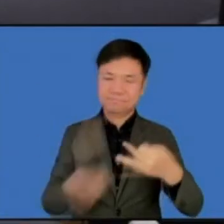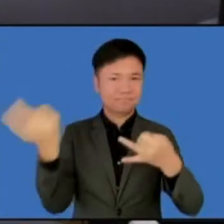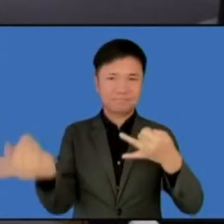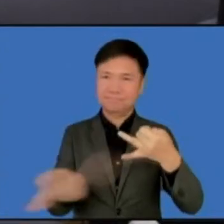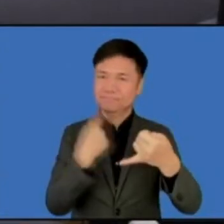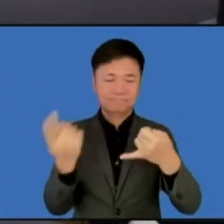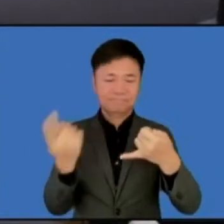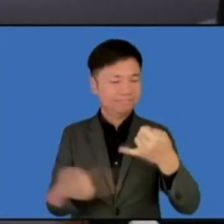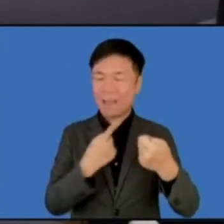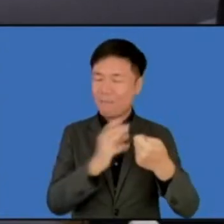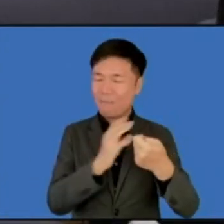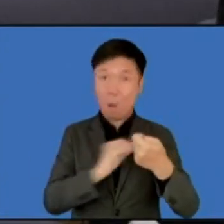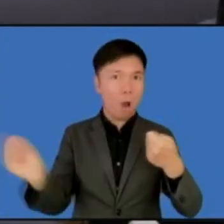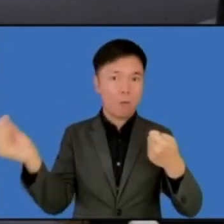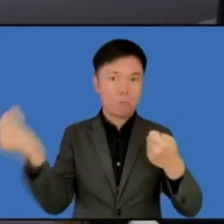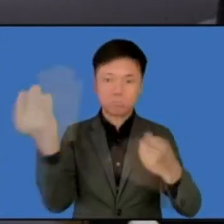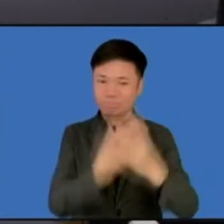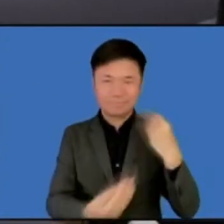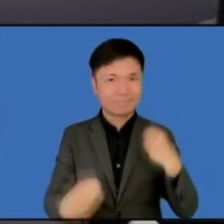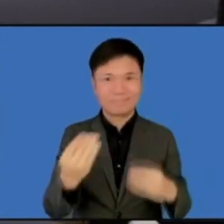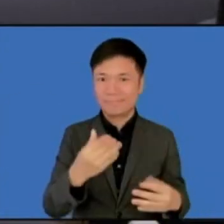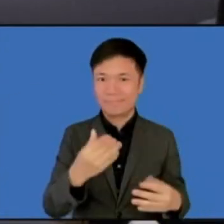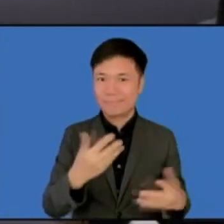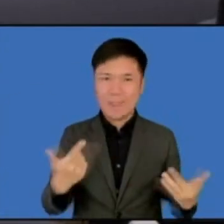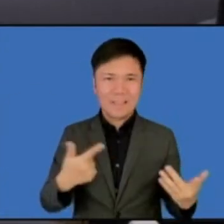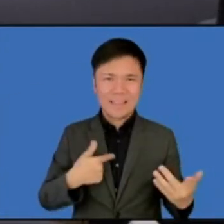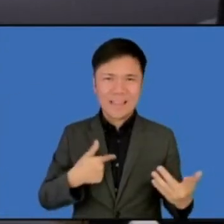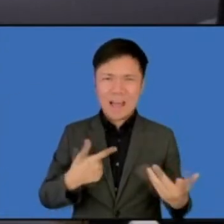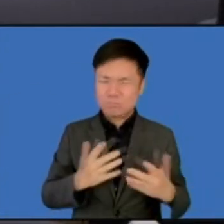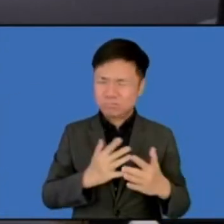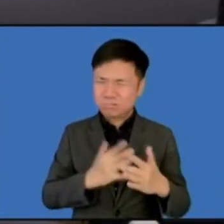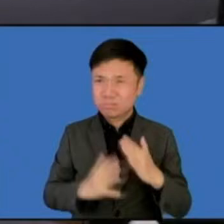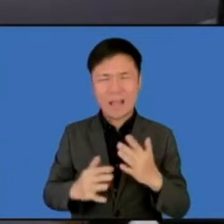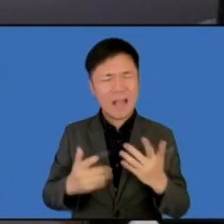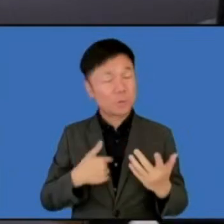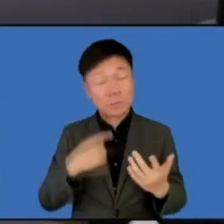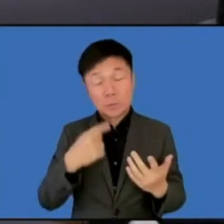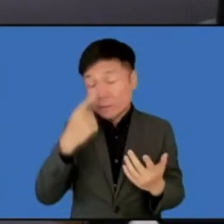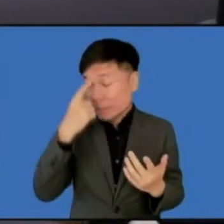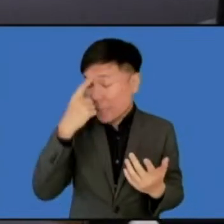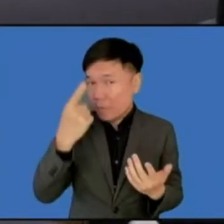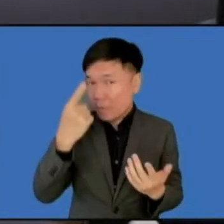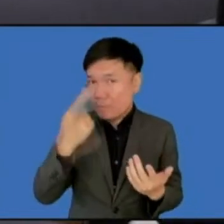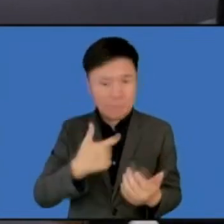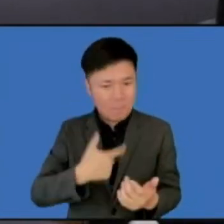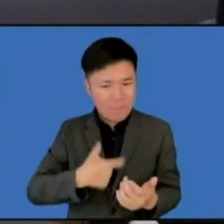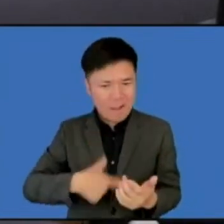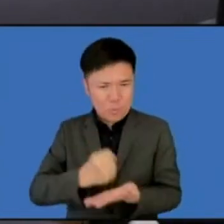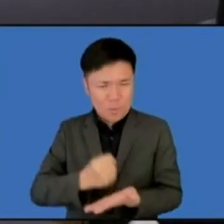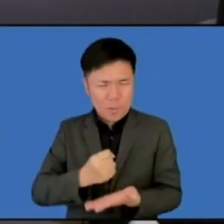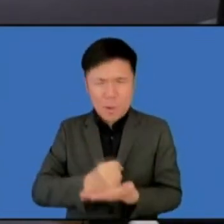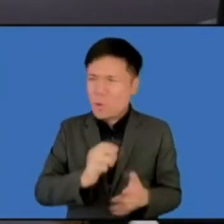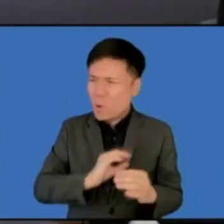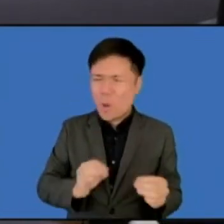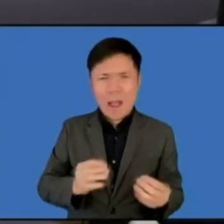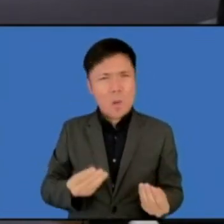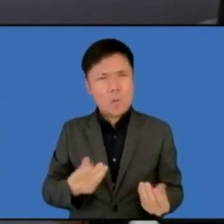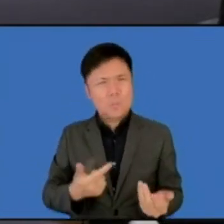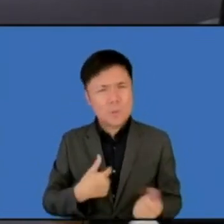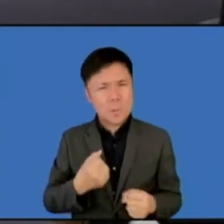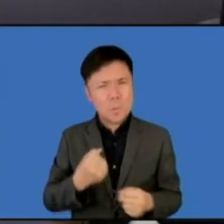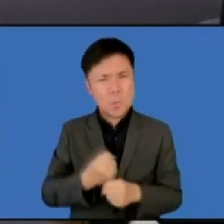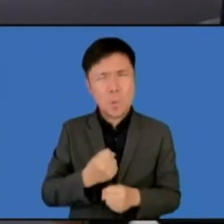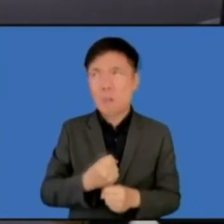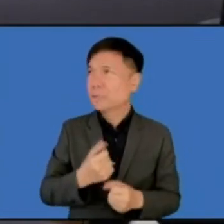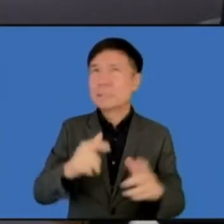are becoming more vulnerable and at risk of trafficking, trap of undocumented migration, different forms of violation due to climate-forced